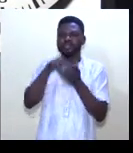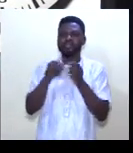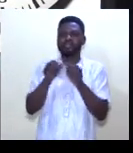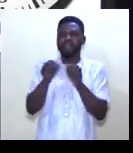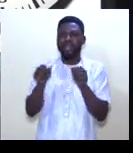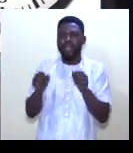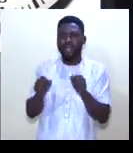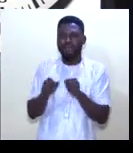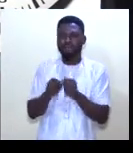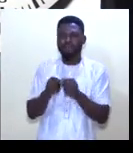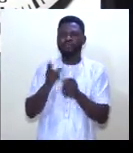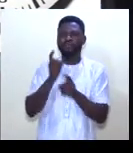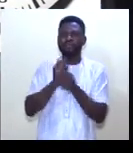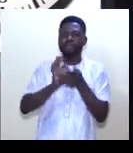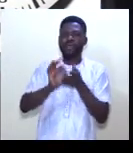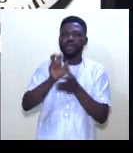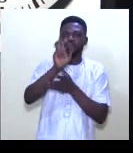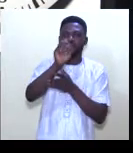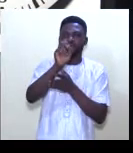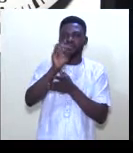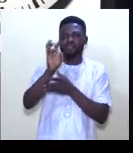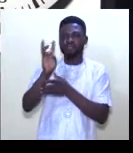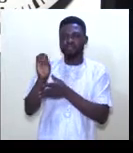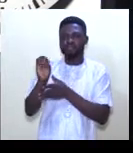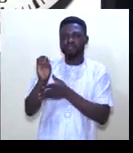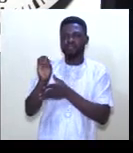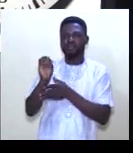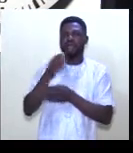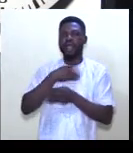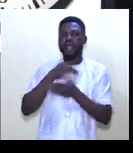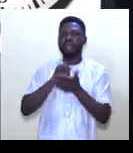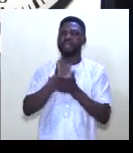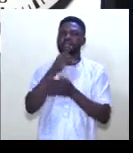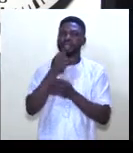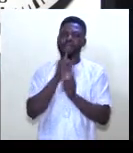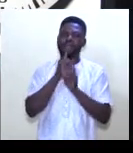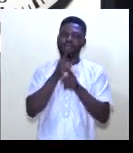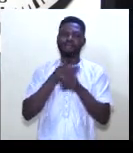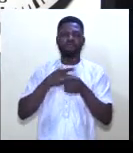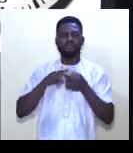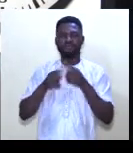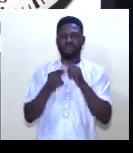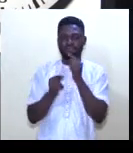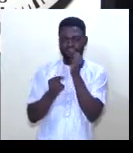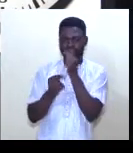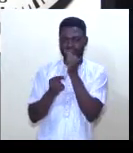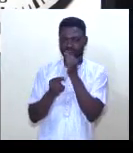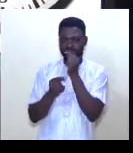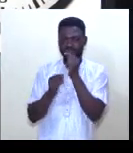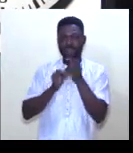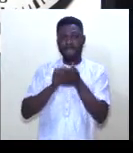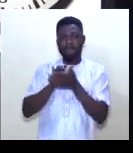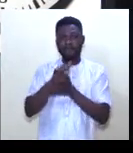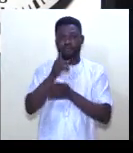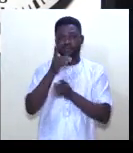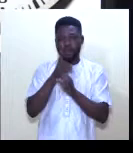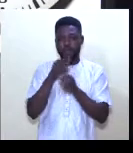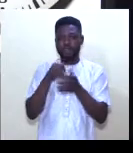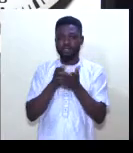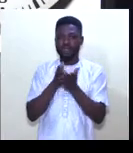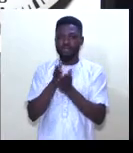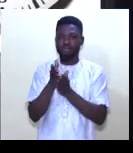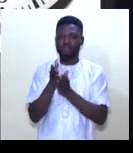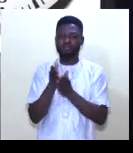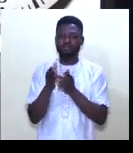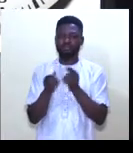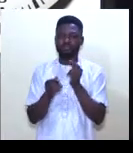And that is this angle. So you just count 30, 60, and that is the answer, my friend. I believe you